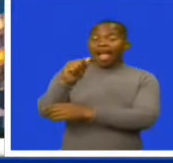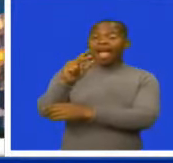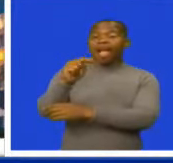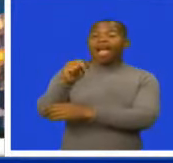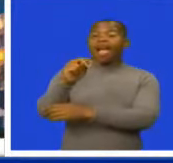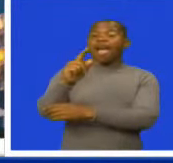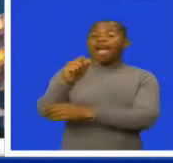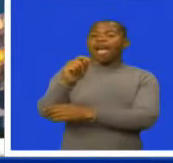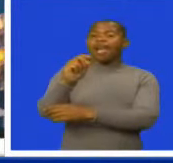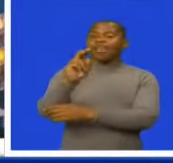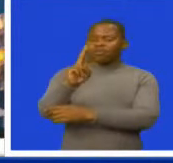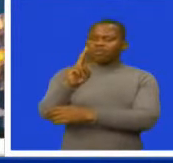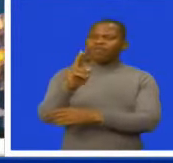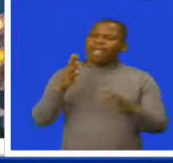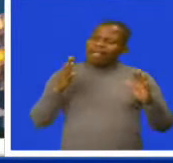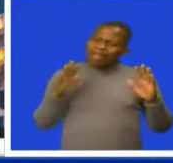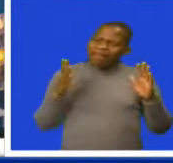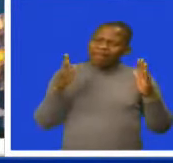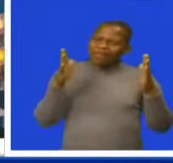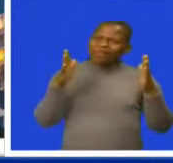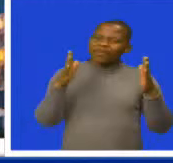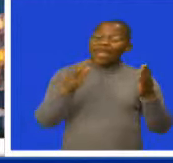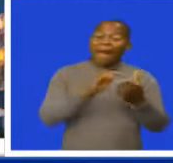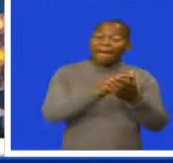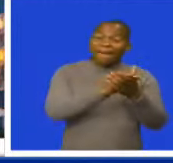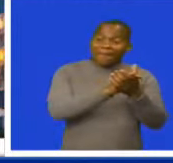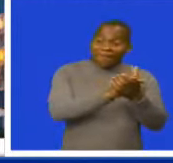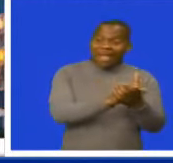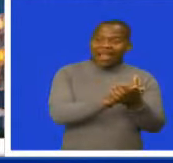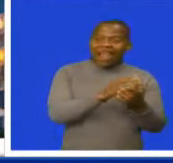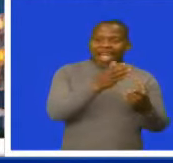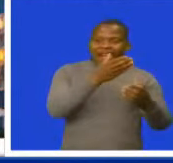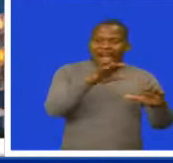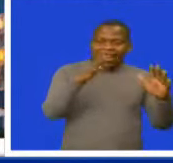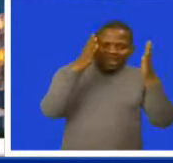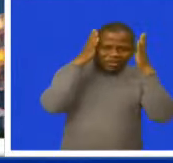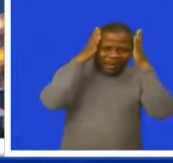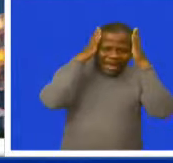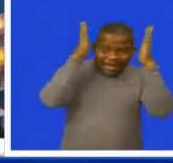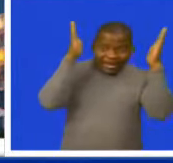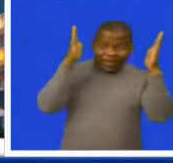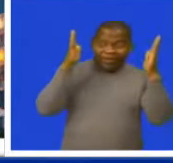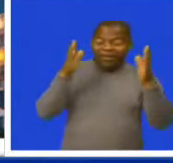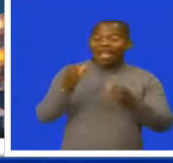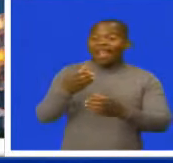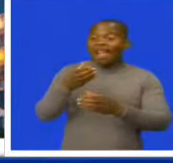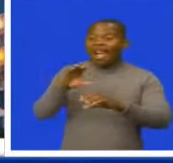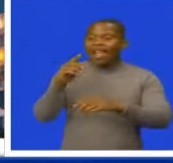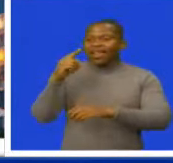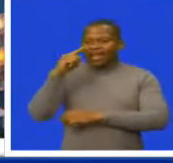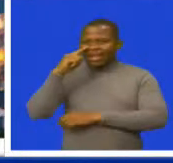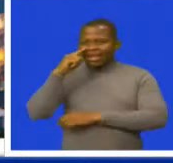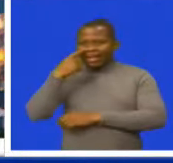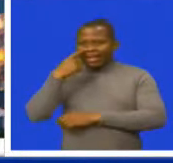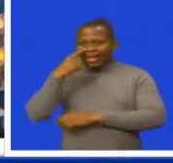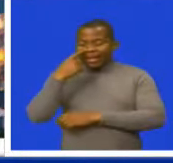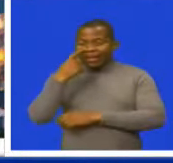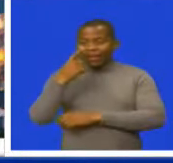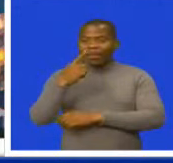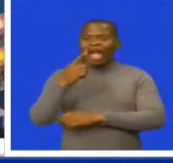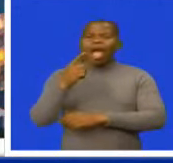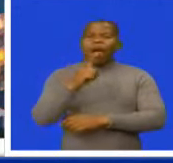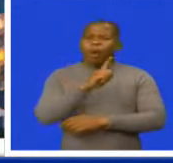emkhathini welive leSwatini nelaseNdiya. Induna ke beyikhuluma ngesikhathi live leNdiya ligubha iminyaka lengamashumi